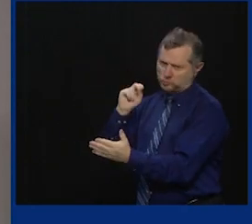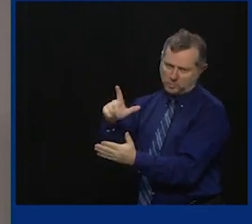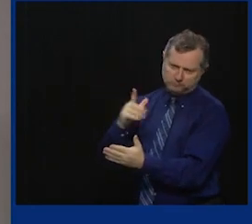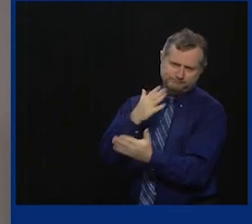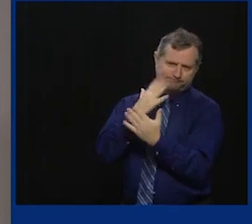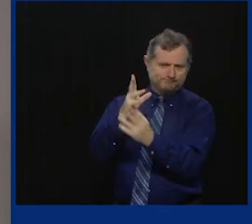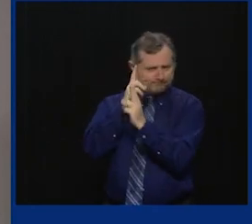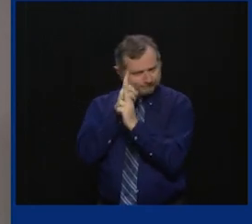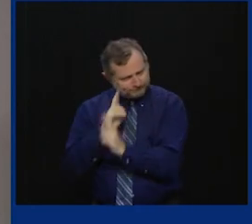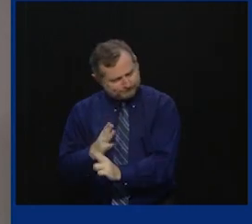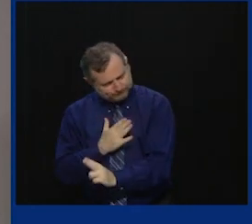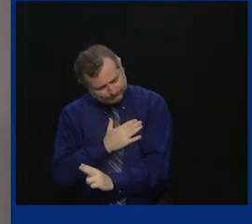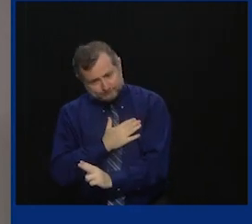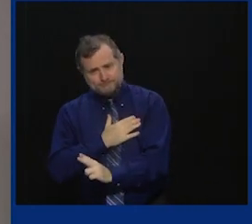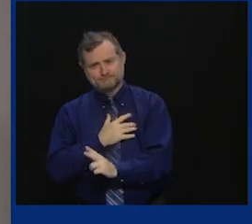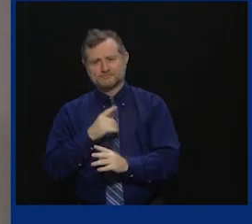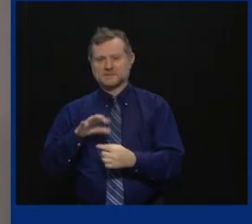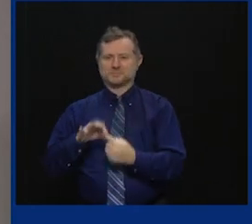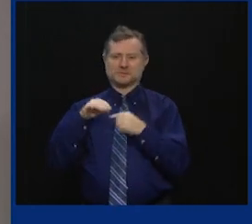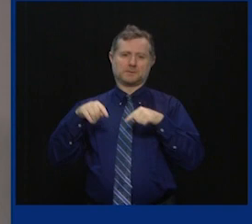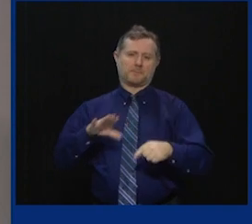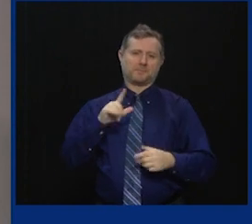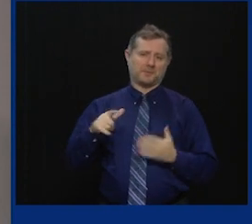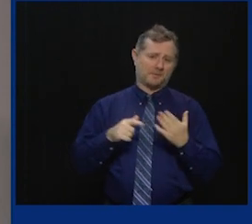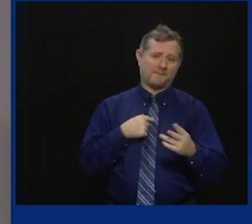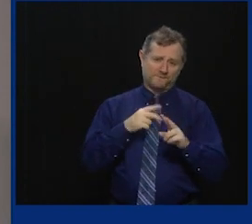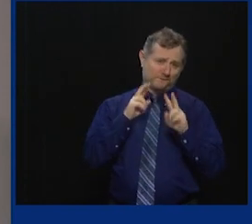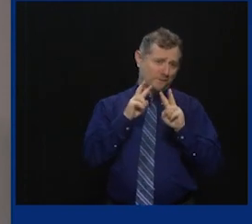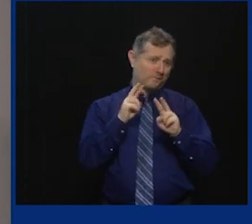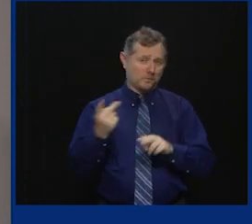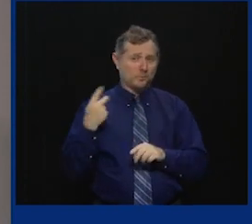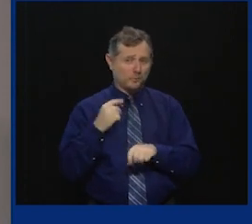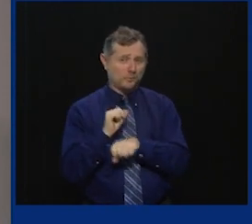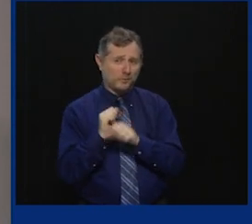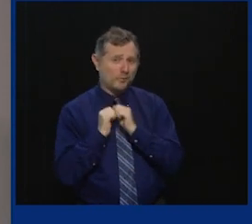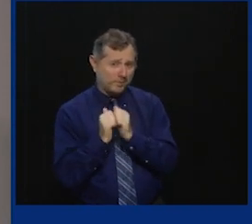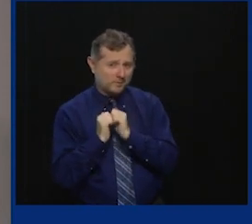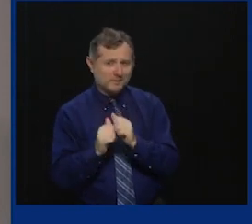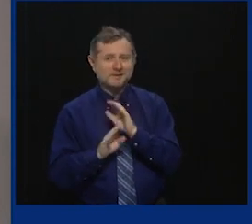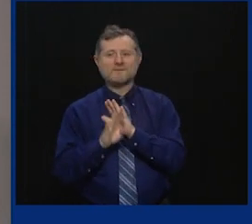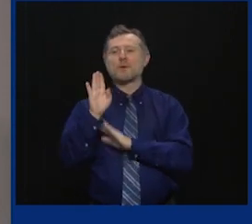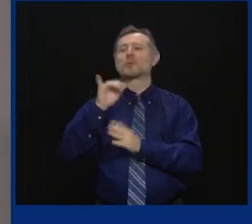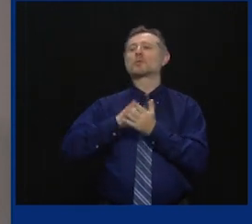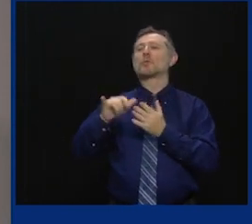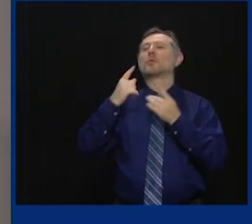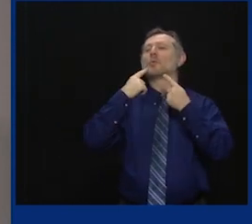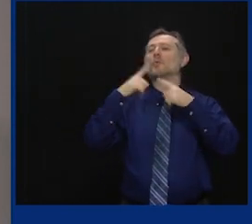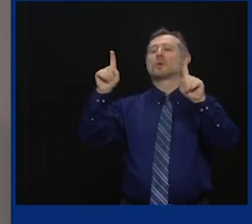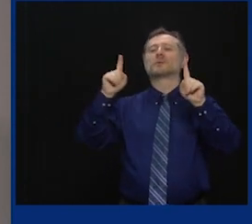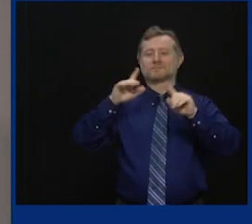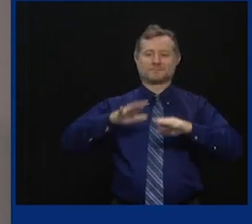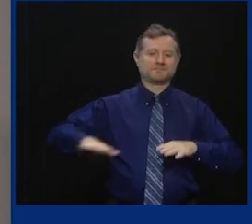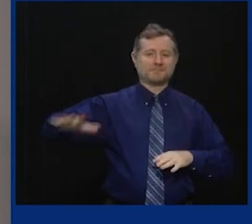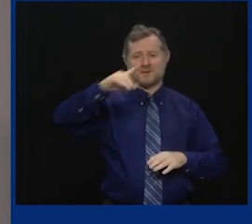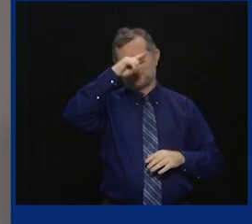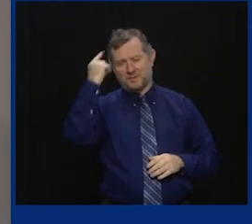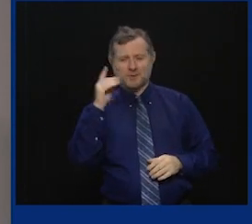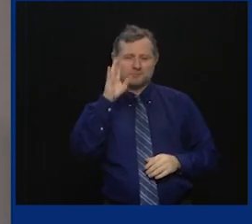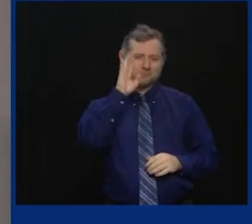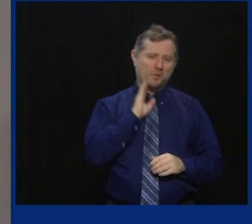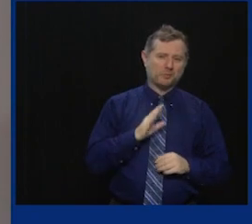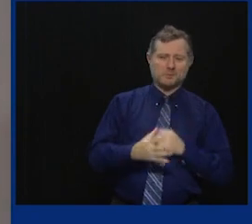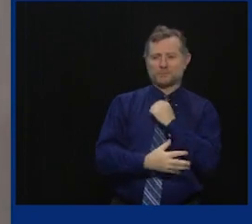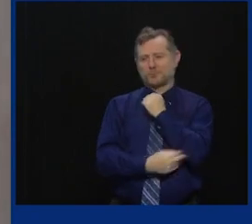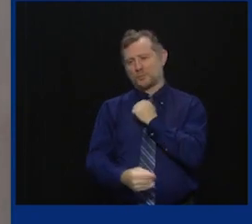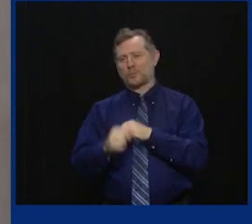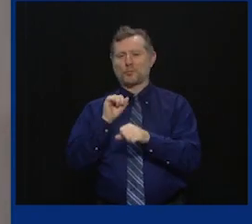looking forward to continuing to work together to build a New York that works for all people, Black, brown, poor, and working class.